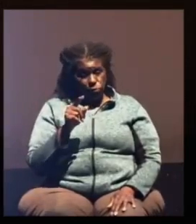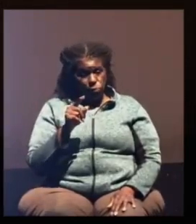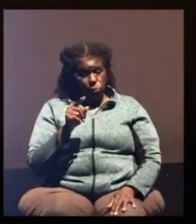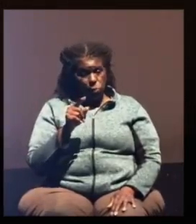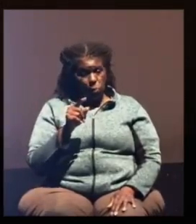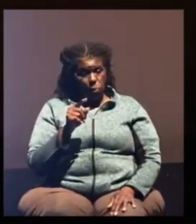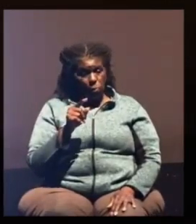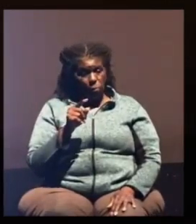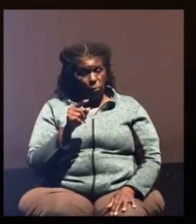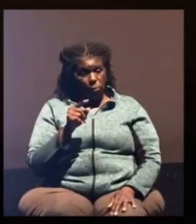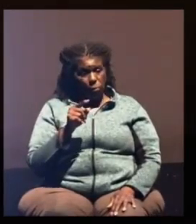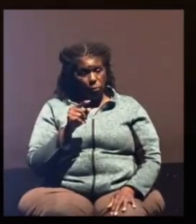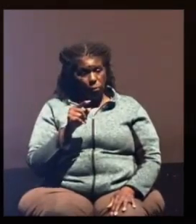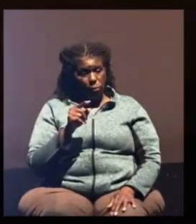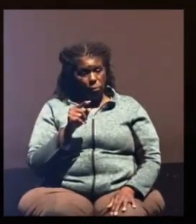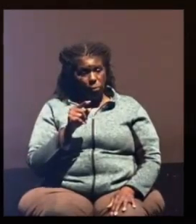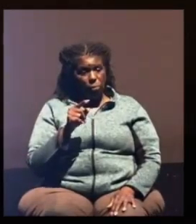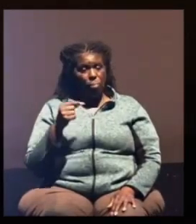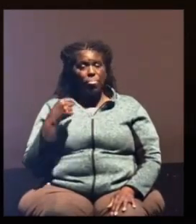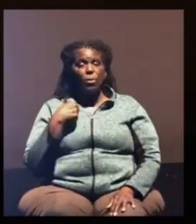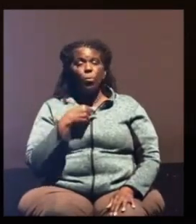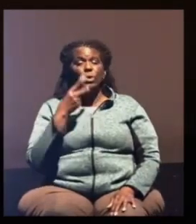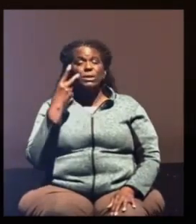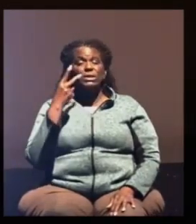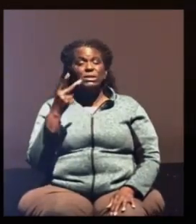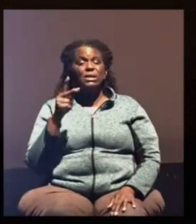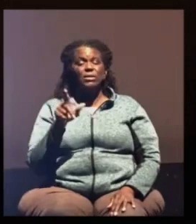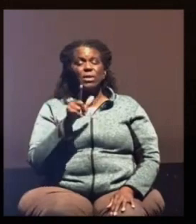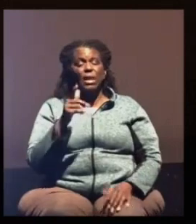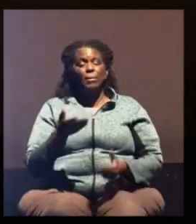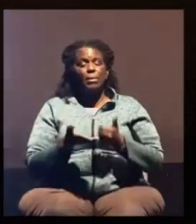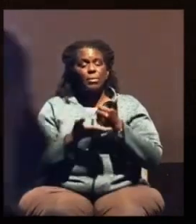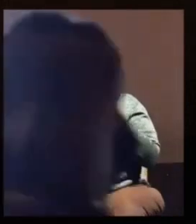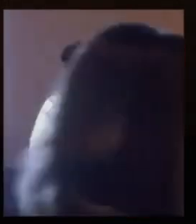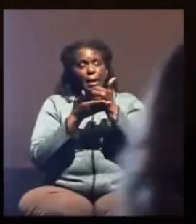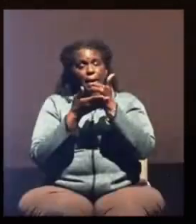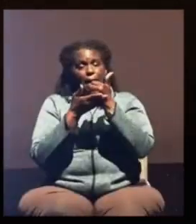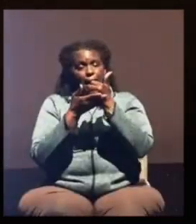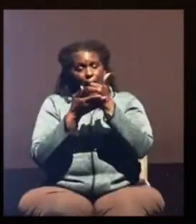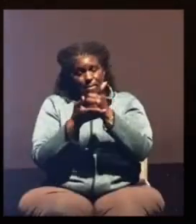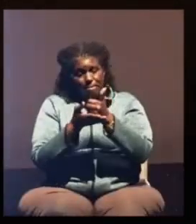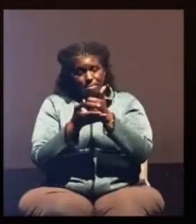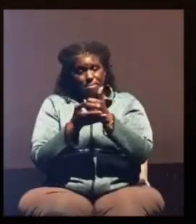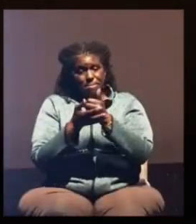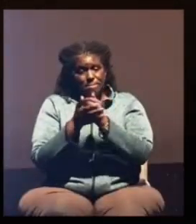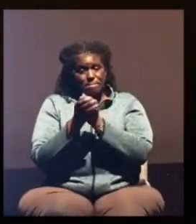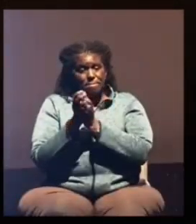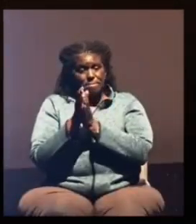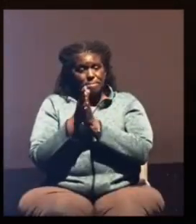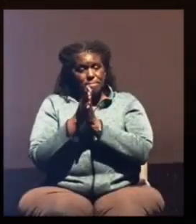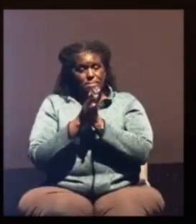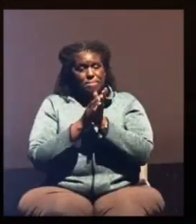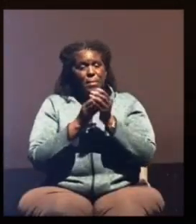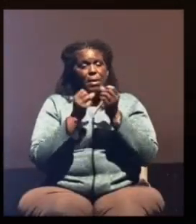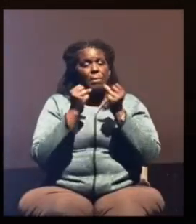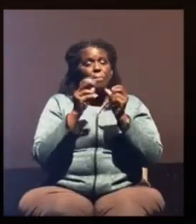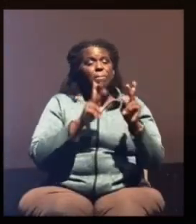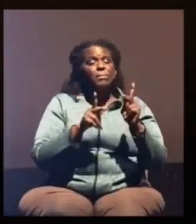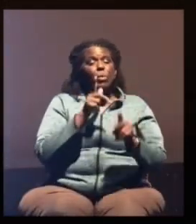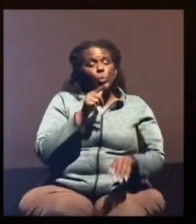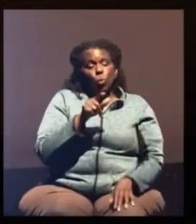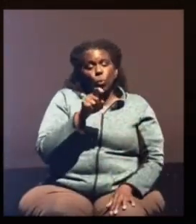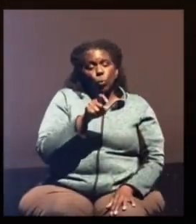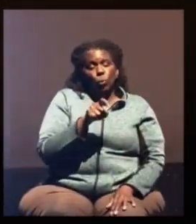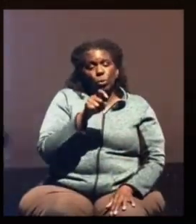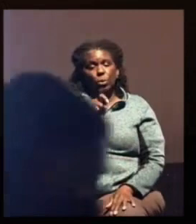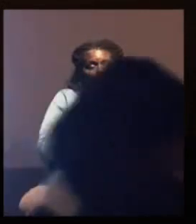people that they want, because it's mostly the underserved community who are turning away from the libraries because they're afraid their kids are going to lose the books